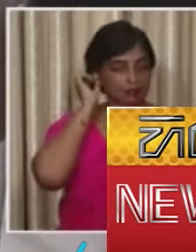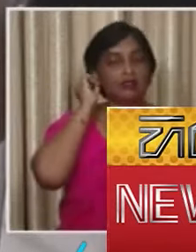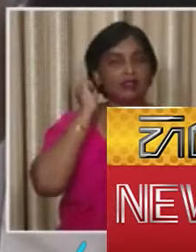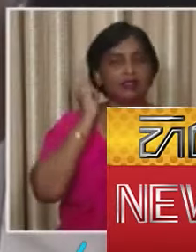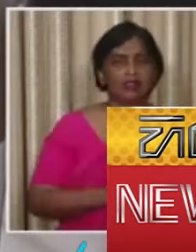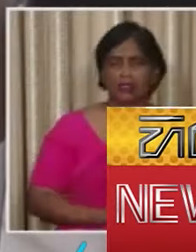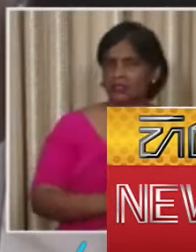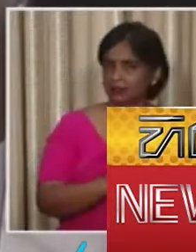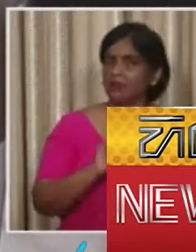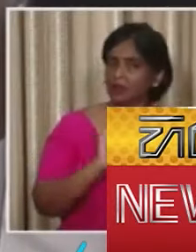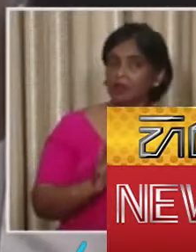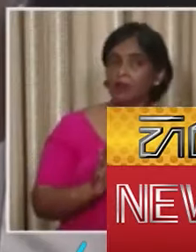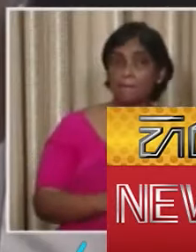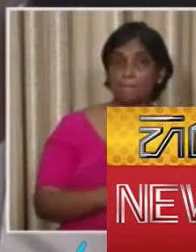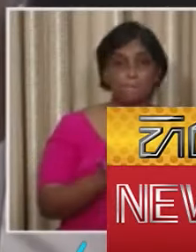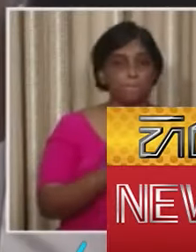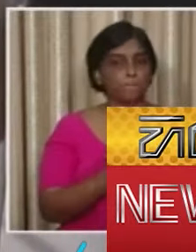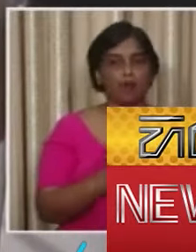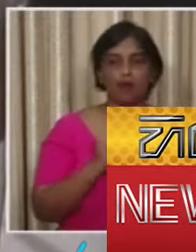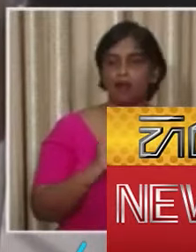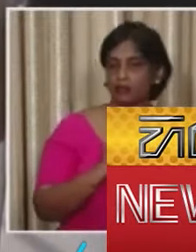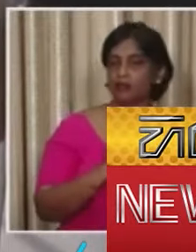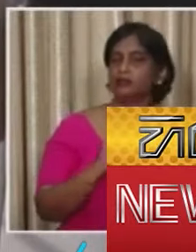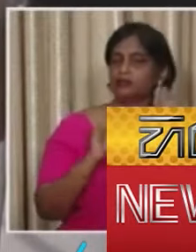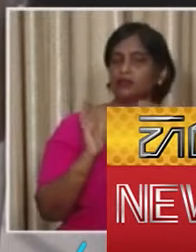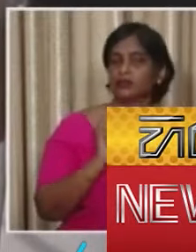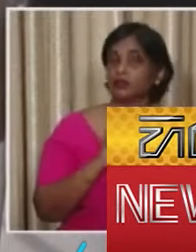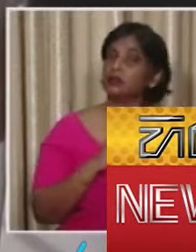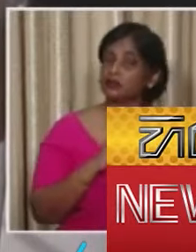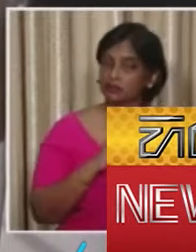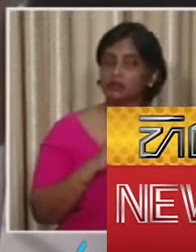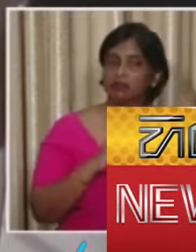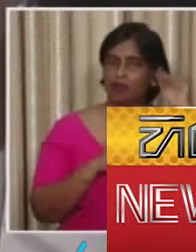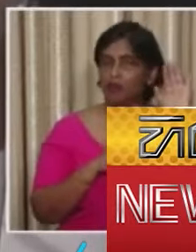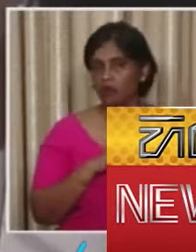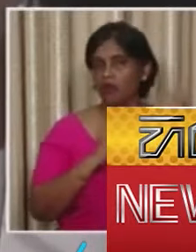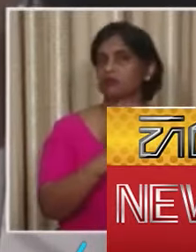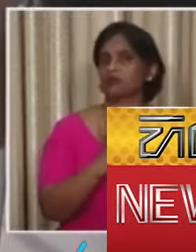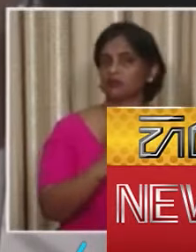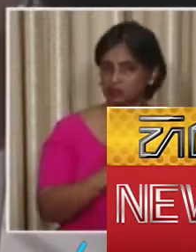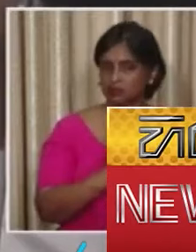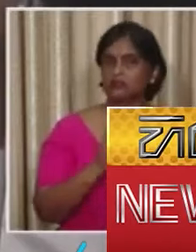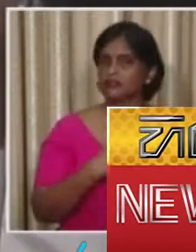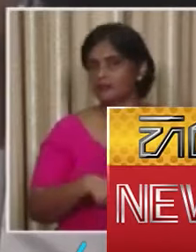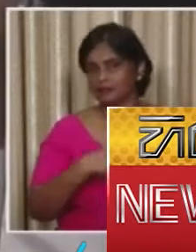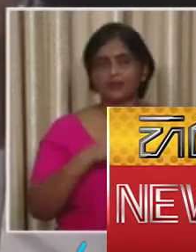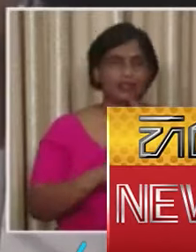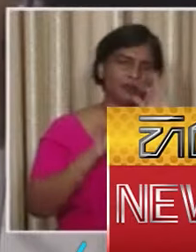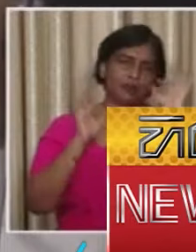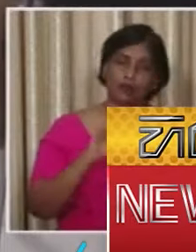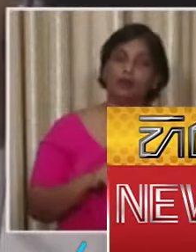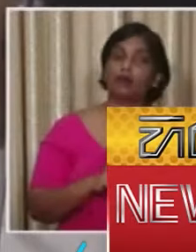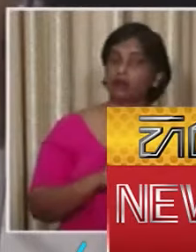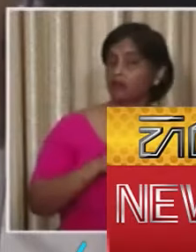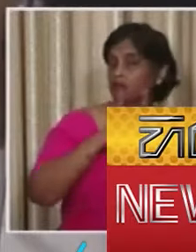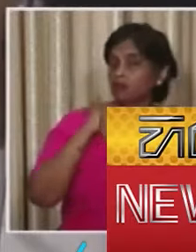should be shared. That there is no reason to fight on it, but I think he's done a sufficient amount of work that we have